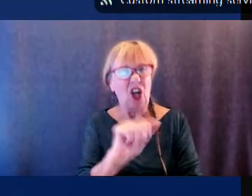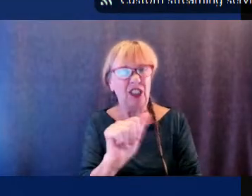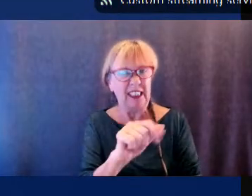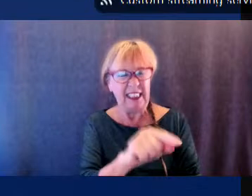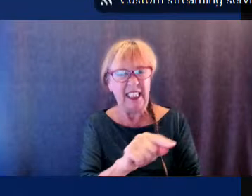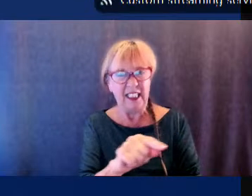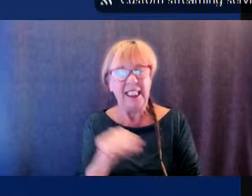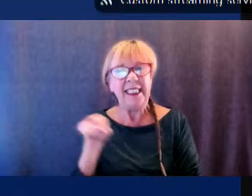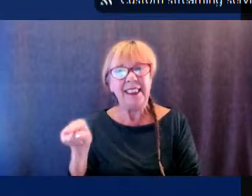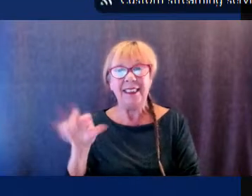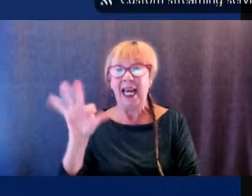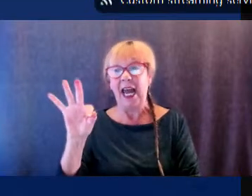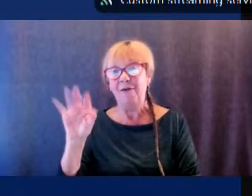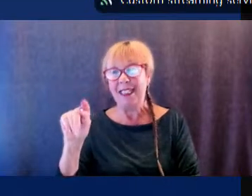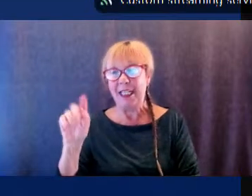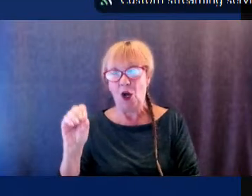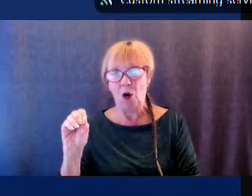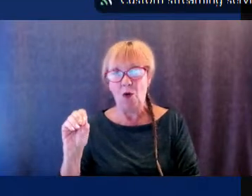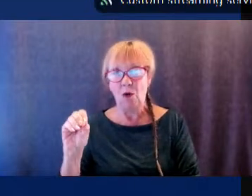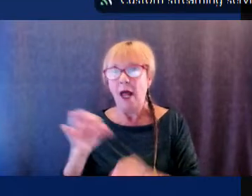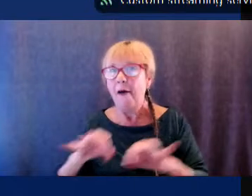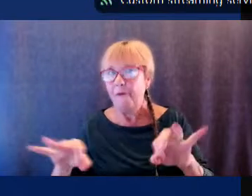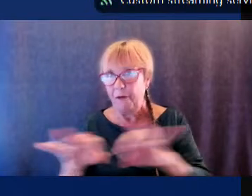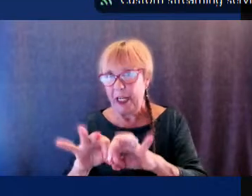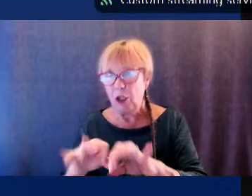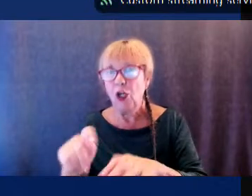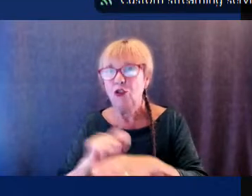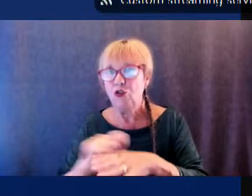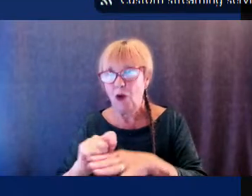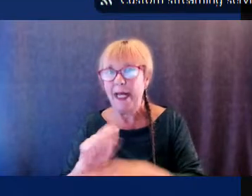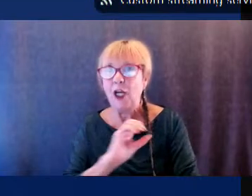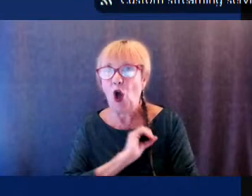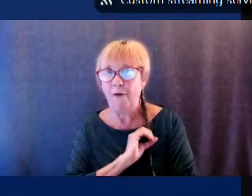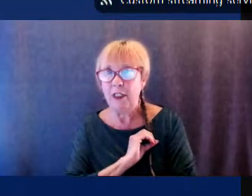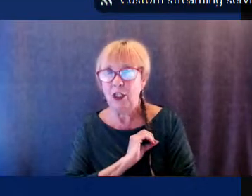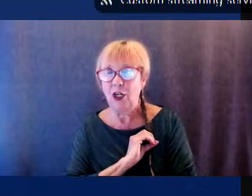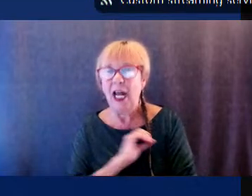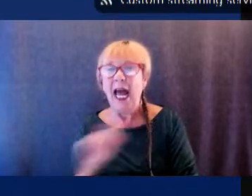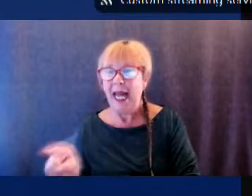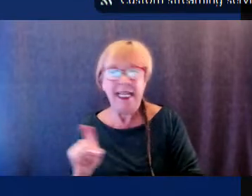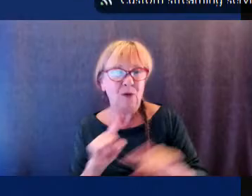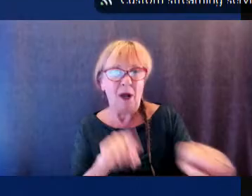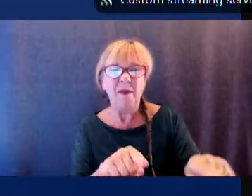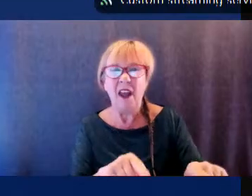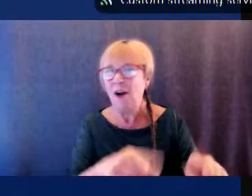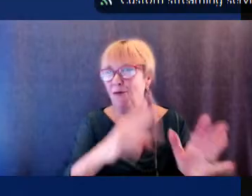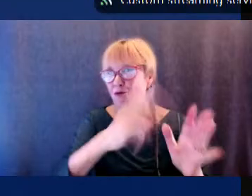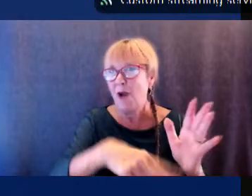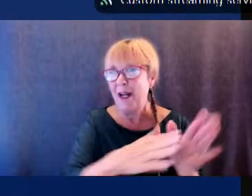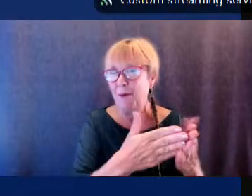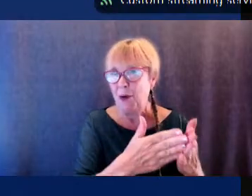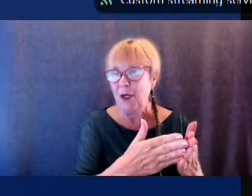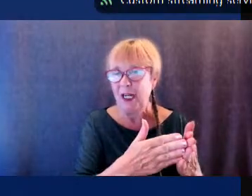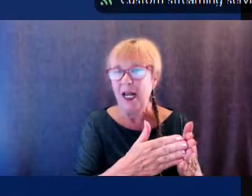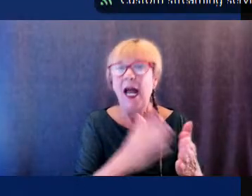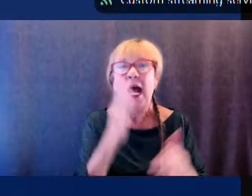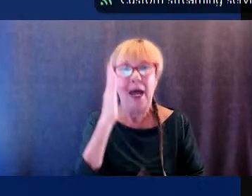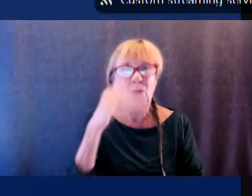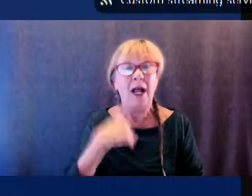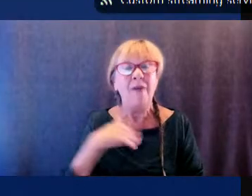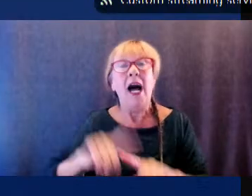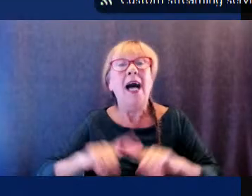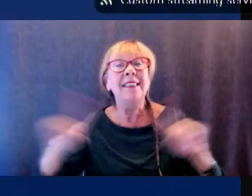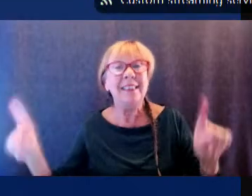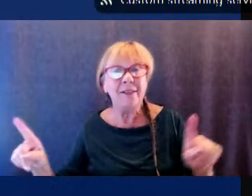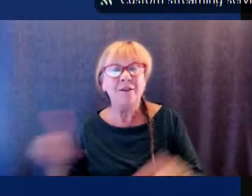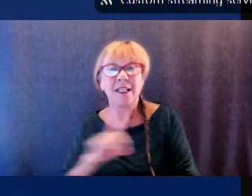FTOs and our field training officers, and he was just there for the book read. And we're going to be having another deputy be at the